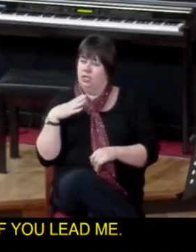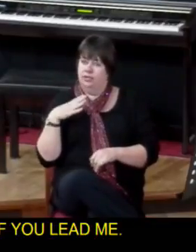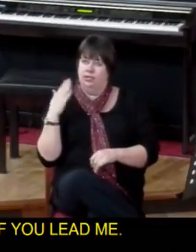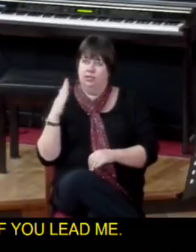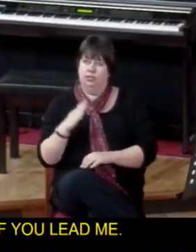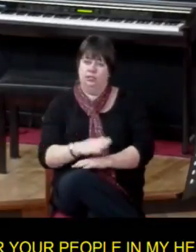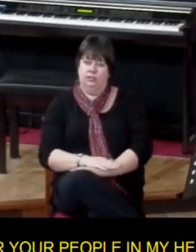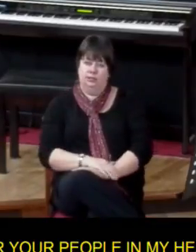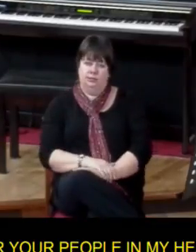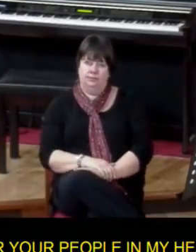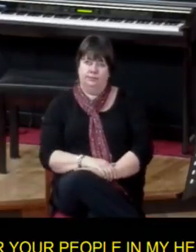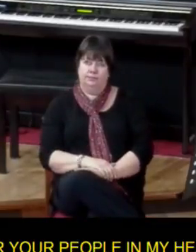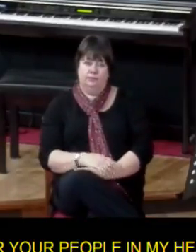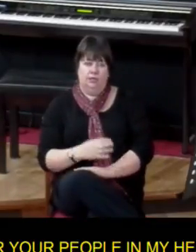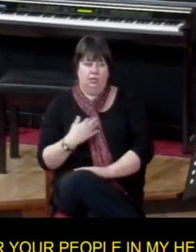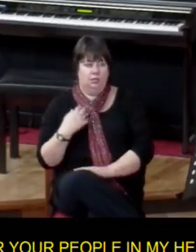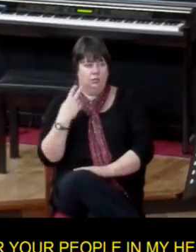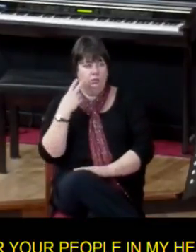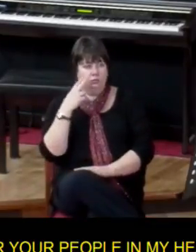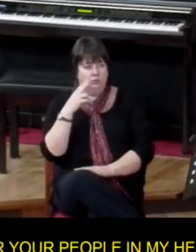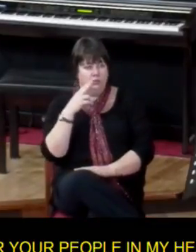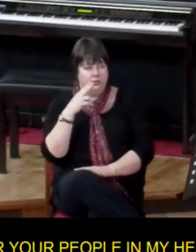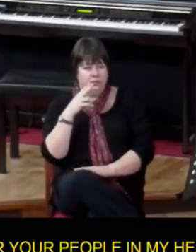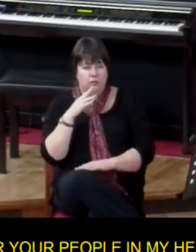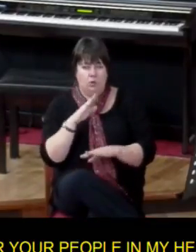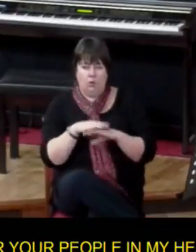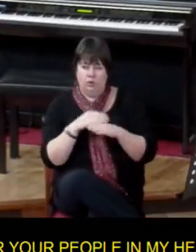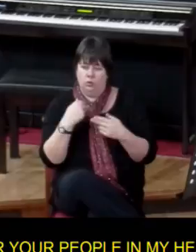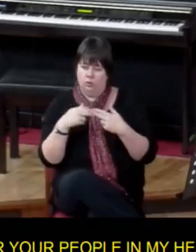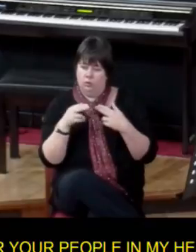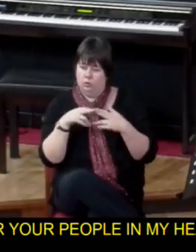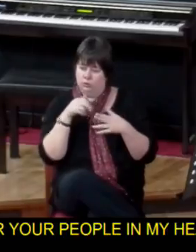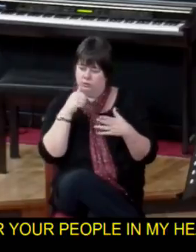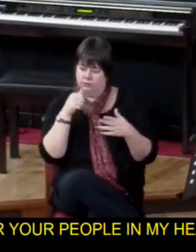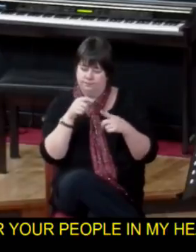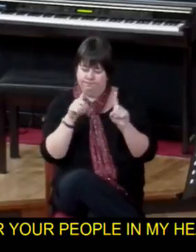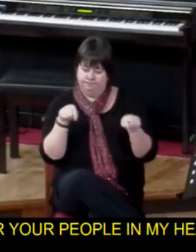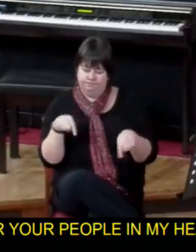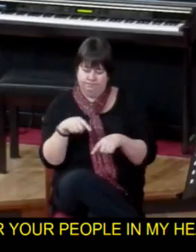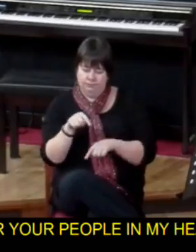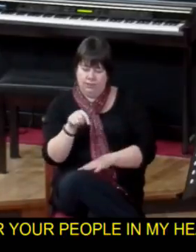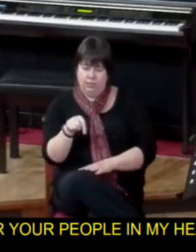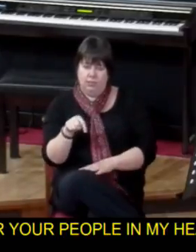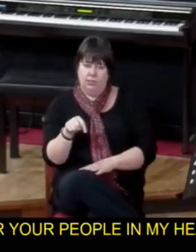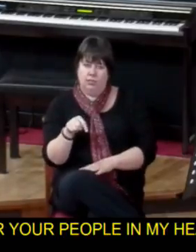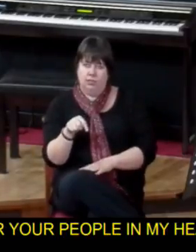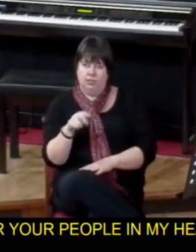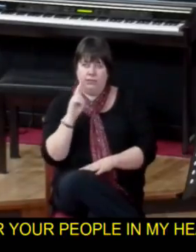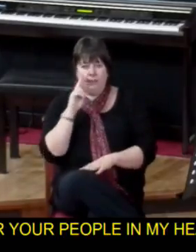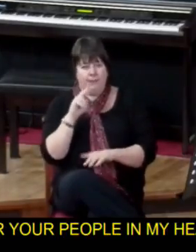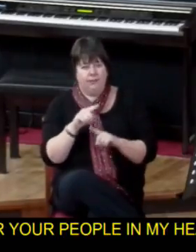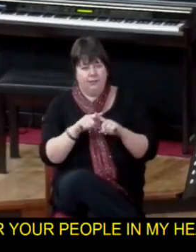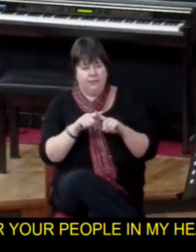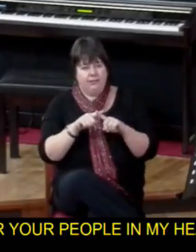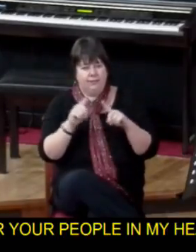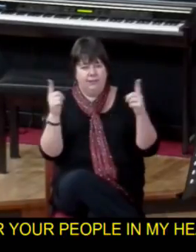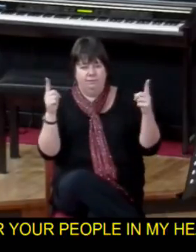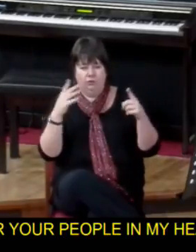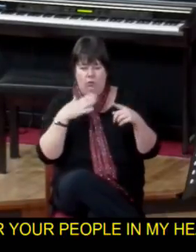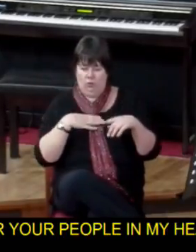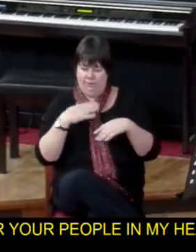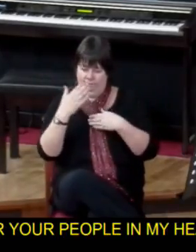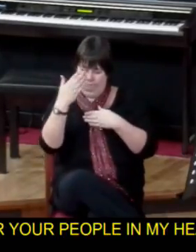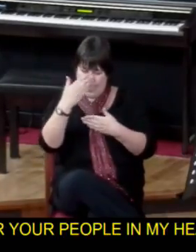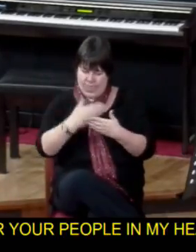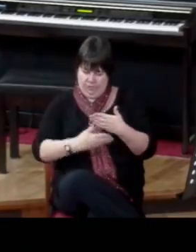last Sunday, then you may have noticed from our news sheet this morning that there's a bit of a different graphic on the front of it.